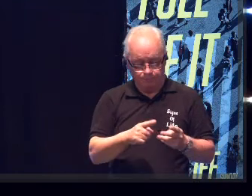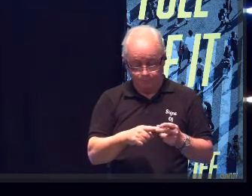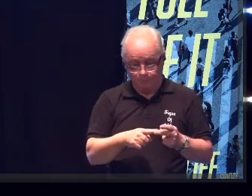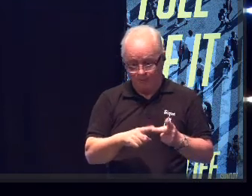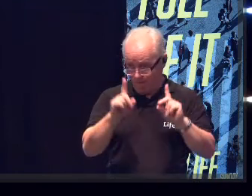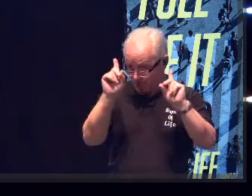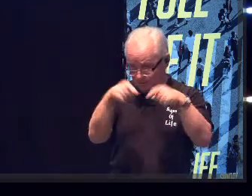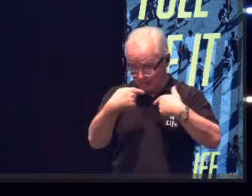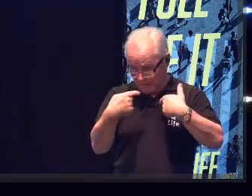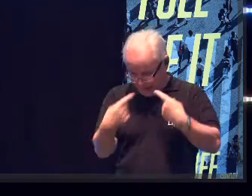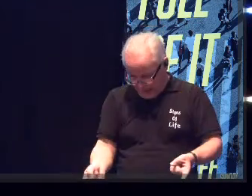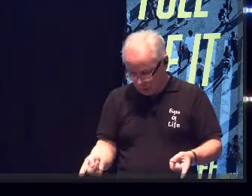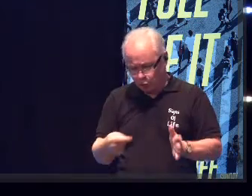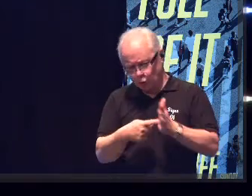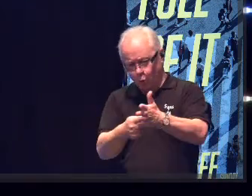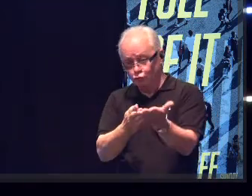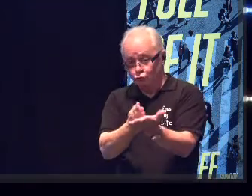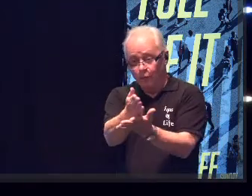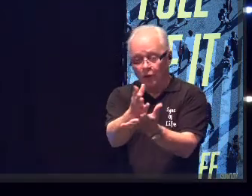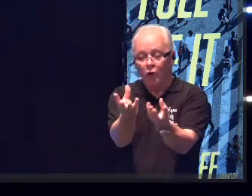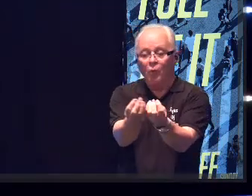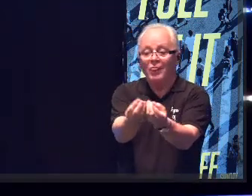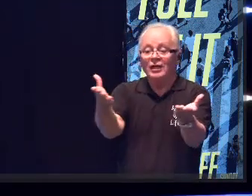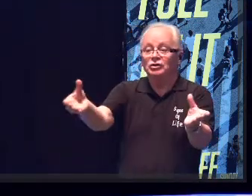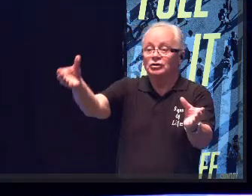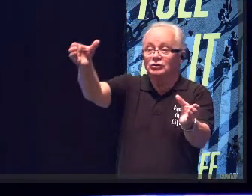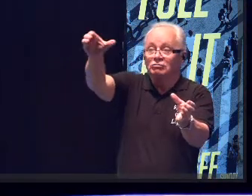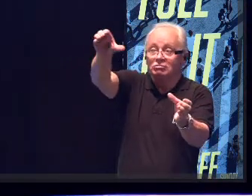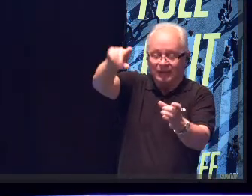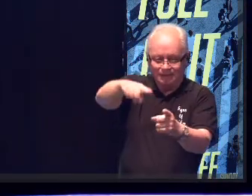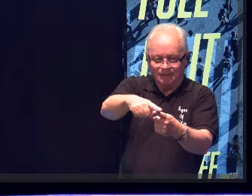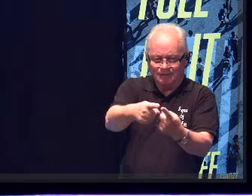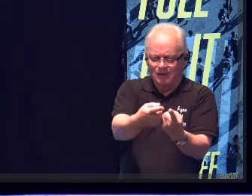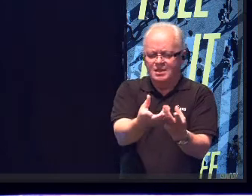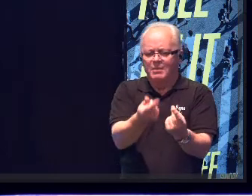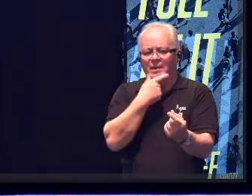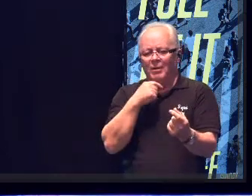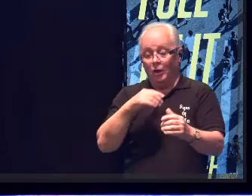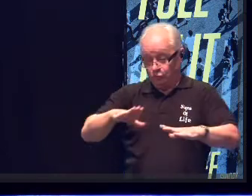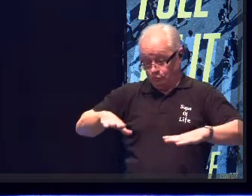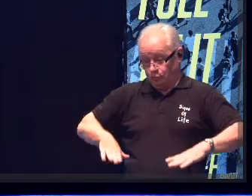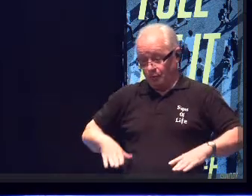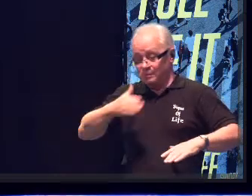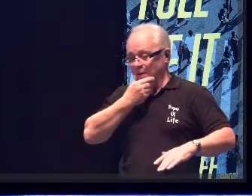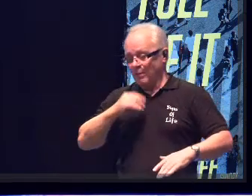without grace to a generation that feels like it's arrogant and dangerous.